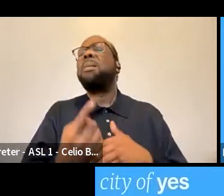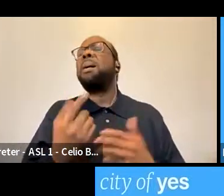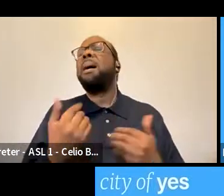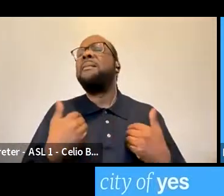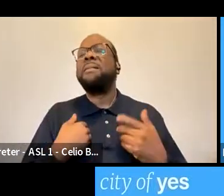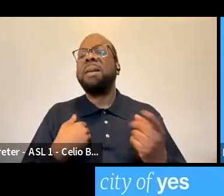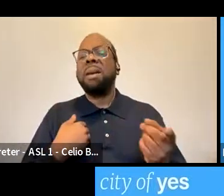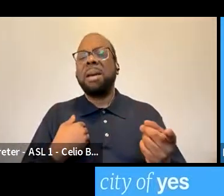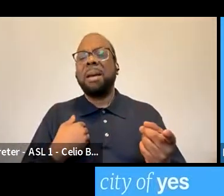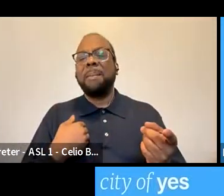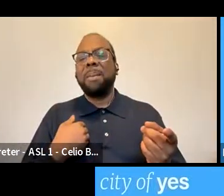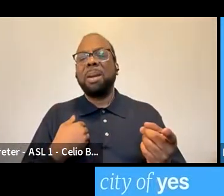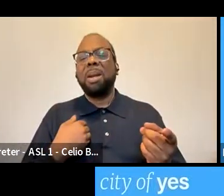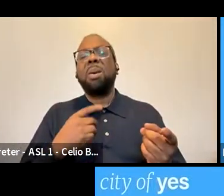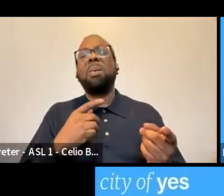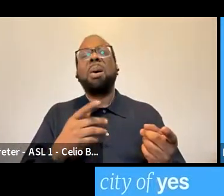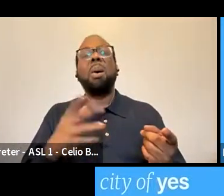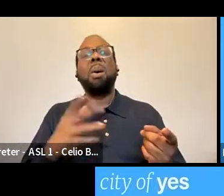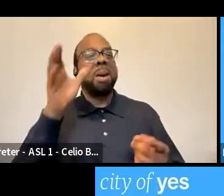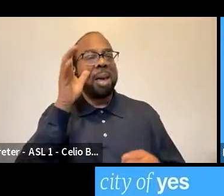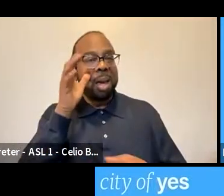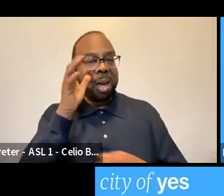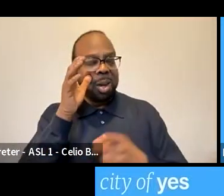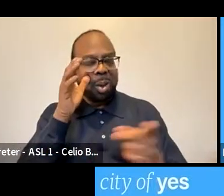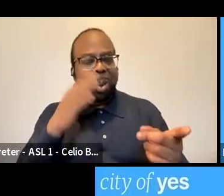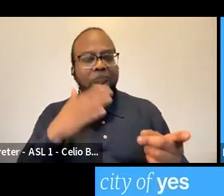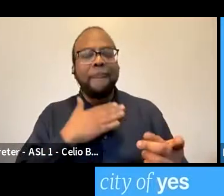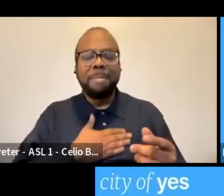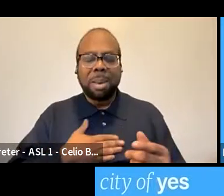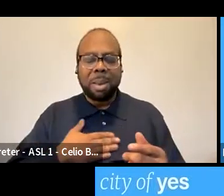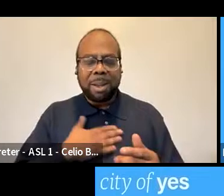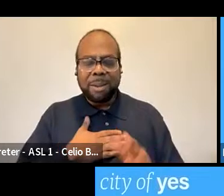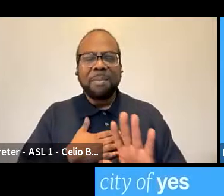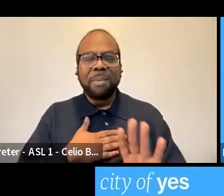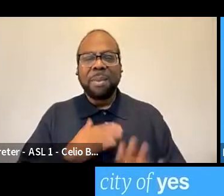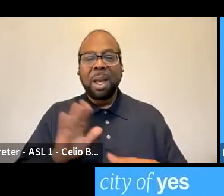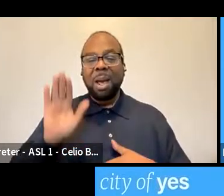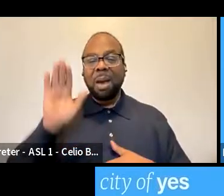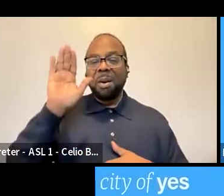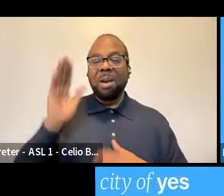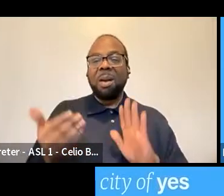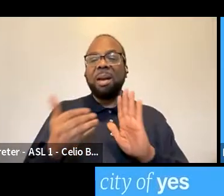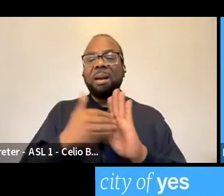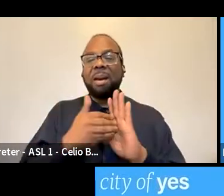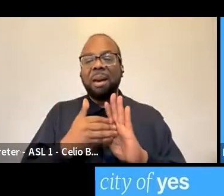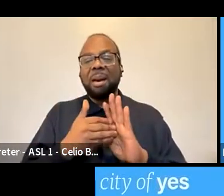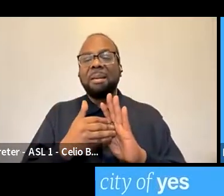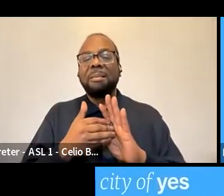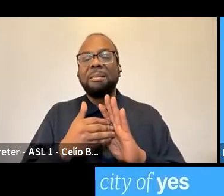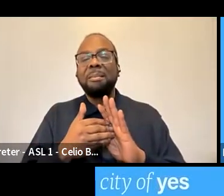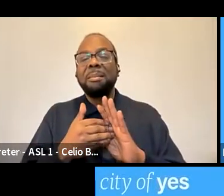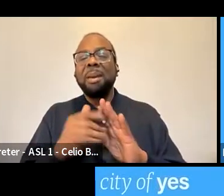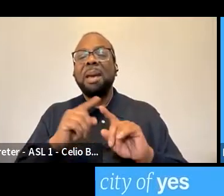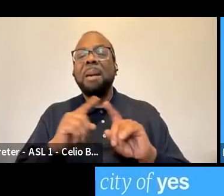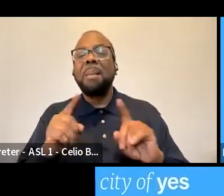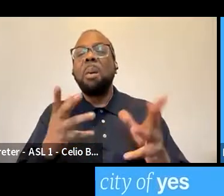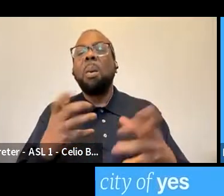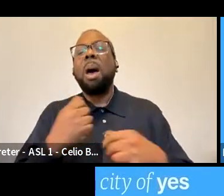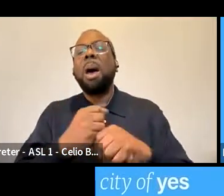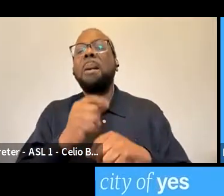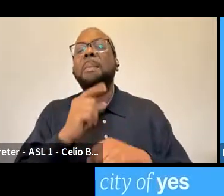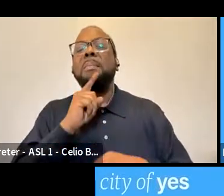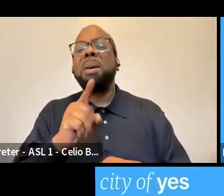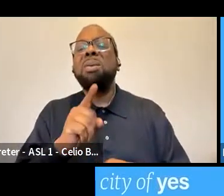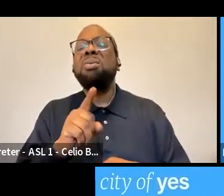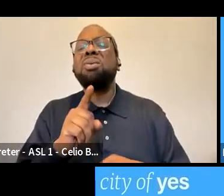We're not, we definitely hear you and please like raise your hand again. I'm sure you will. But I just want to make sure we get to your other